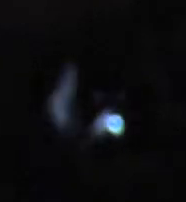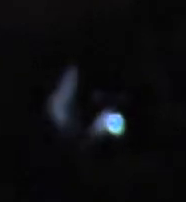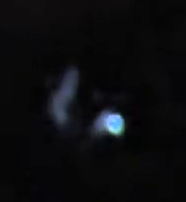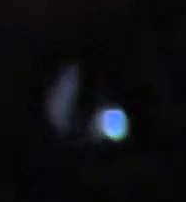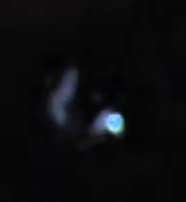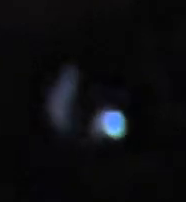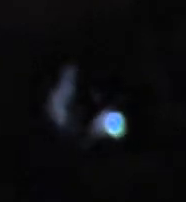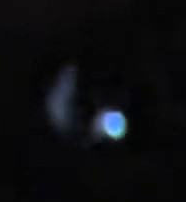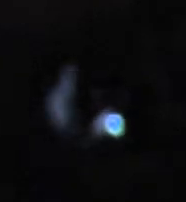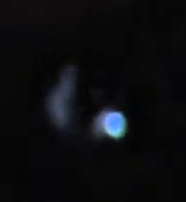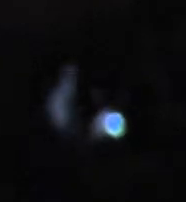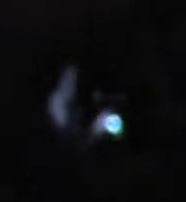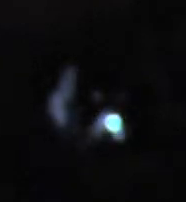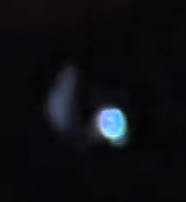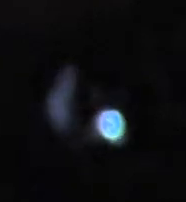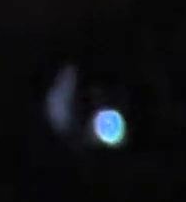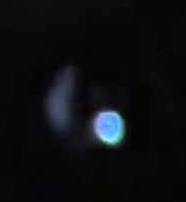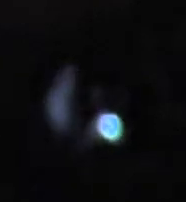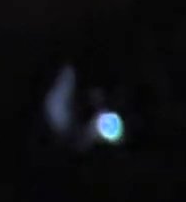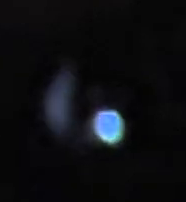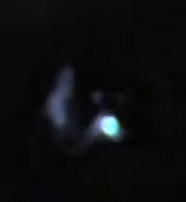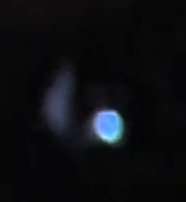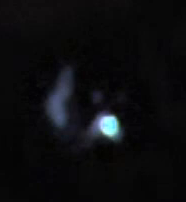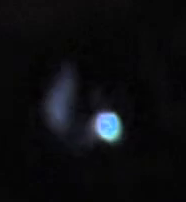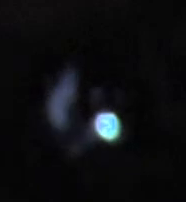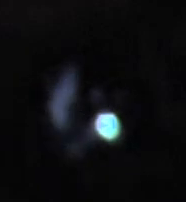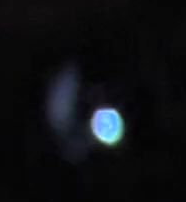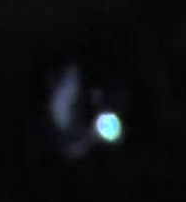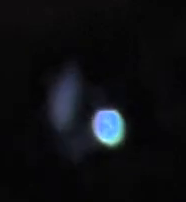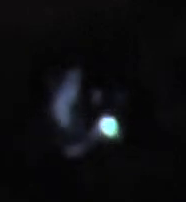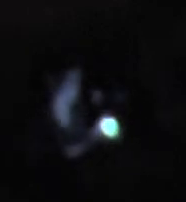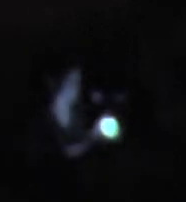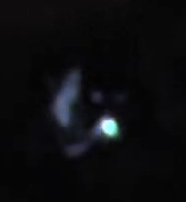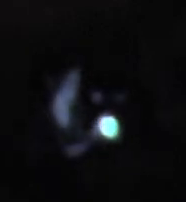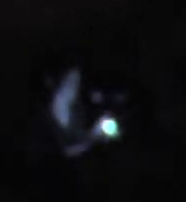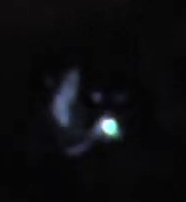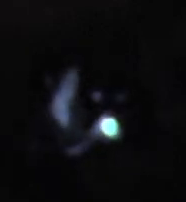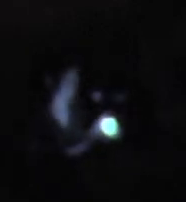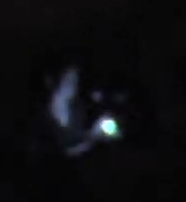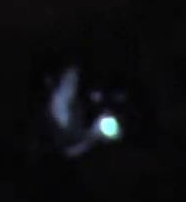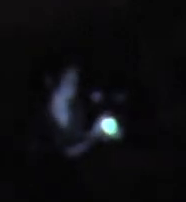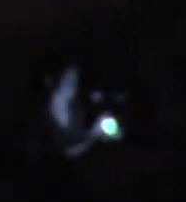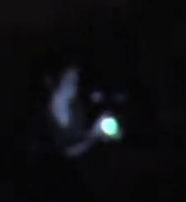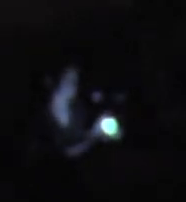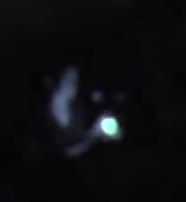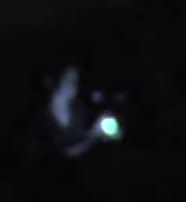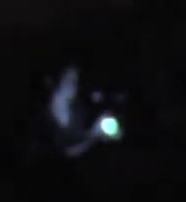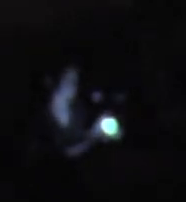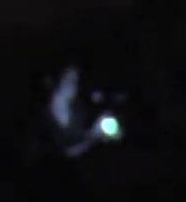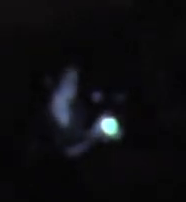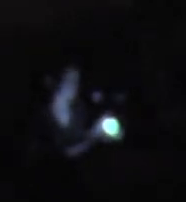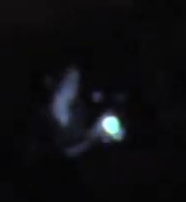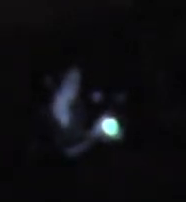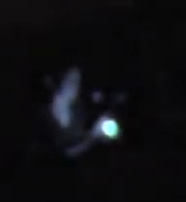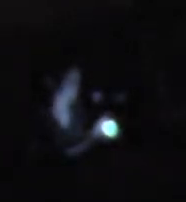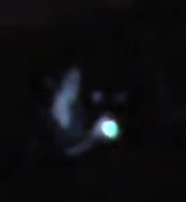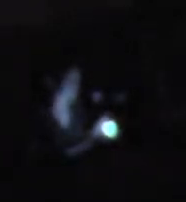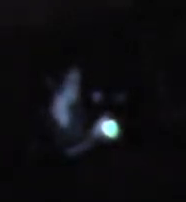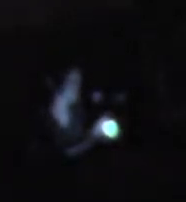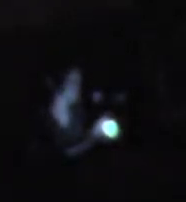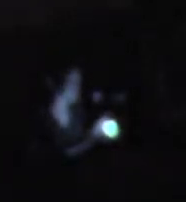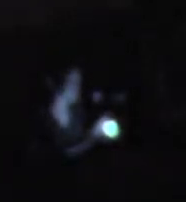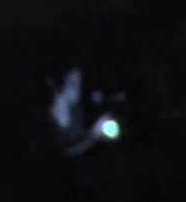not too bad I'm not too bad it's going mostly okay no I don't